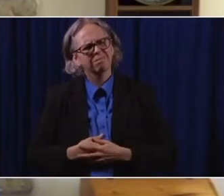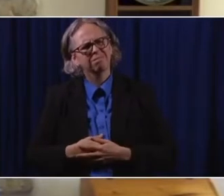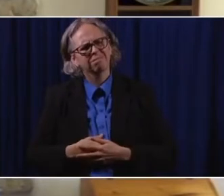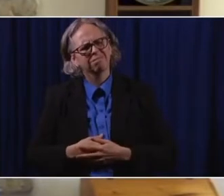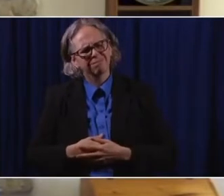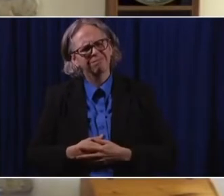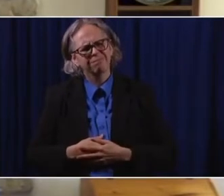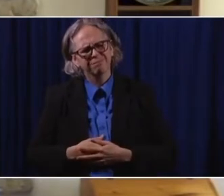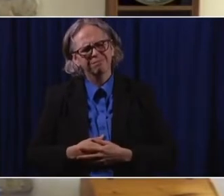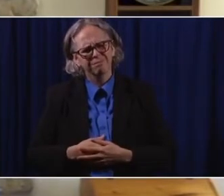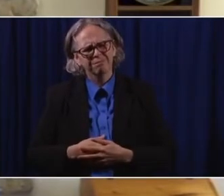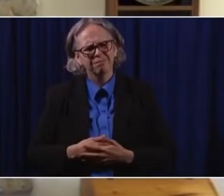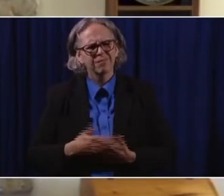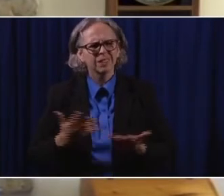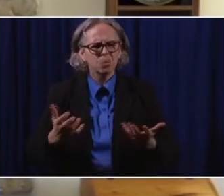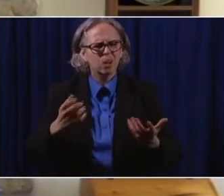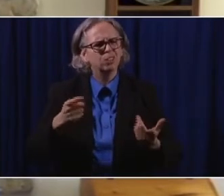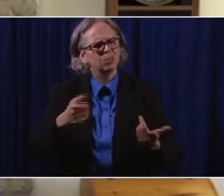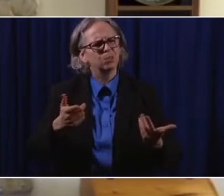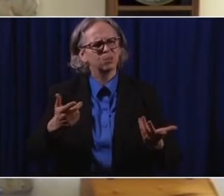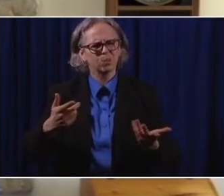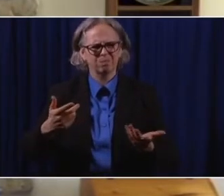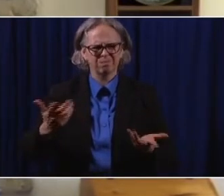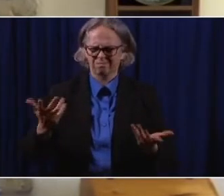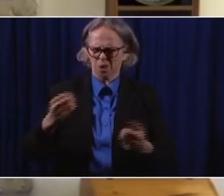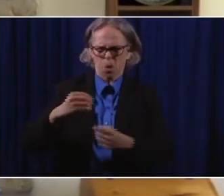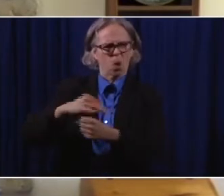this coronavirus and where we're going.